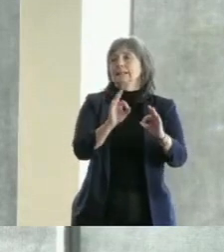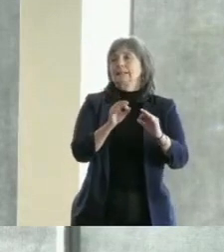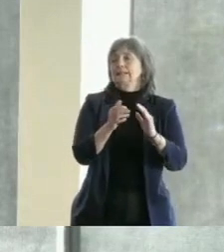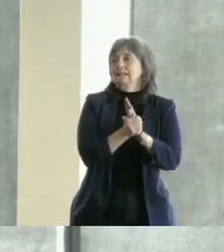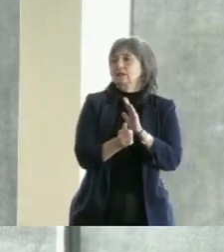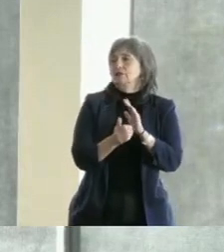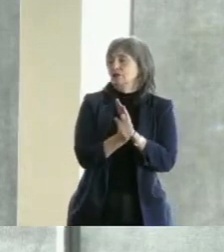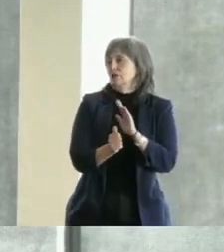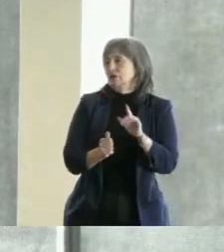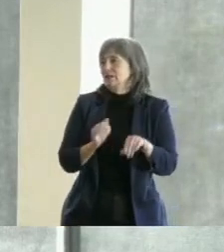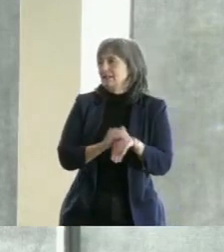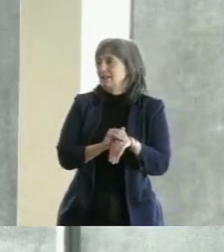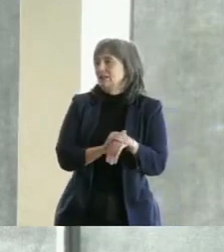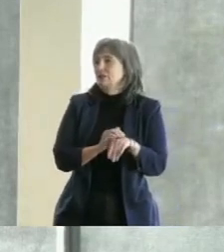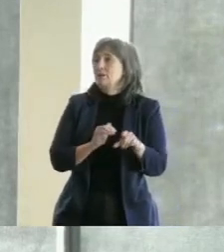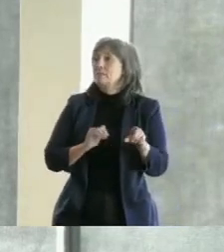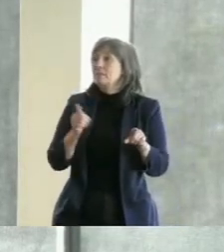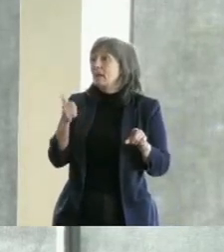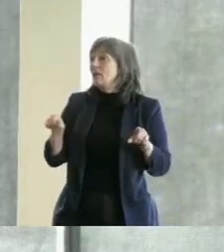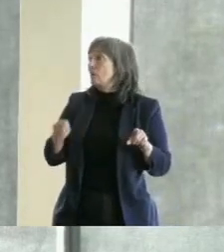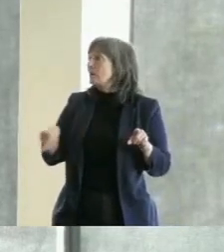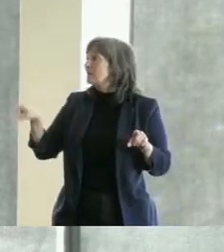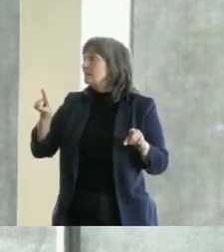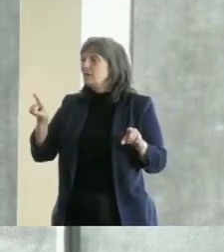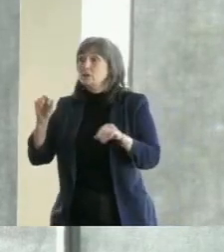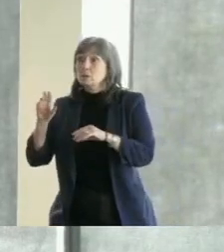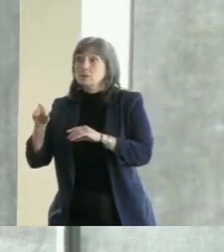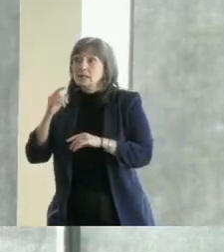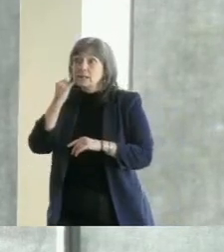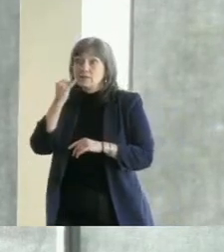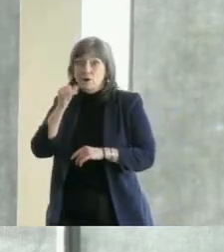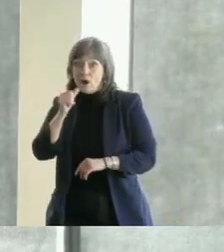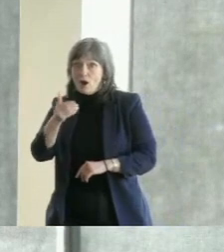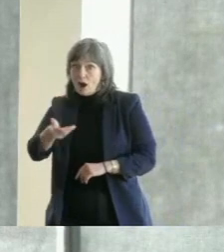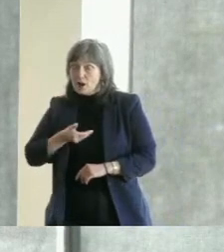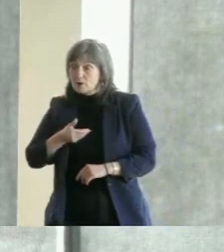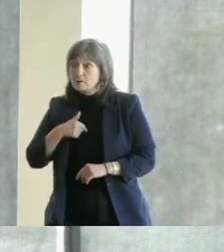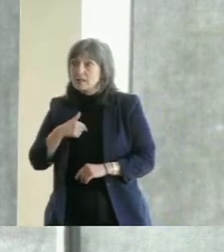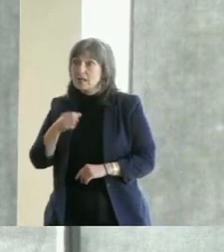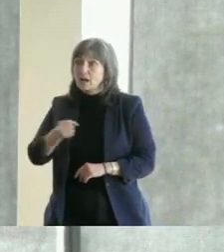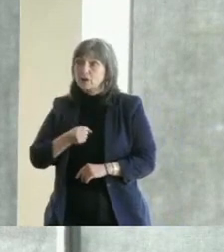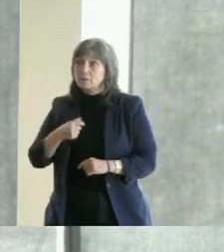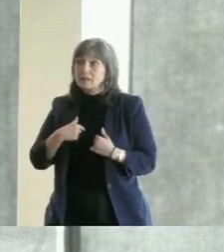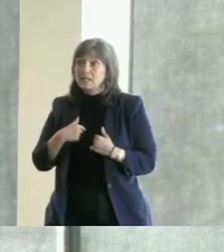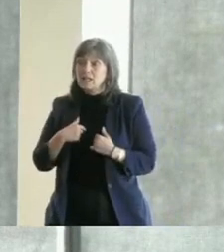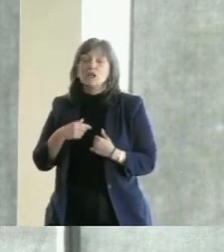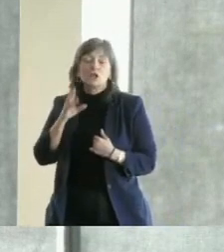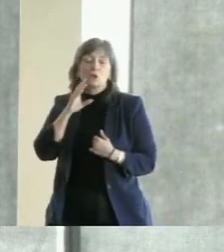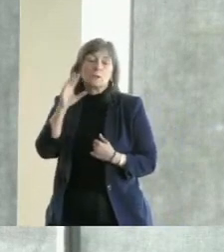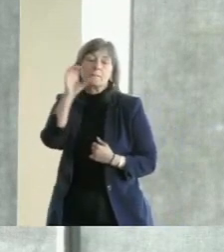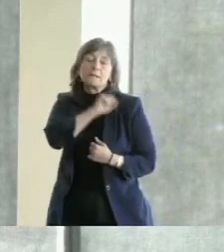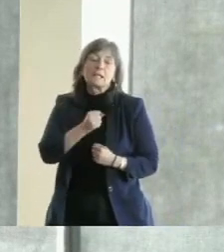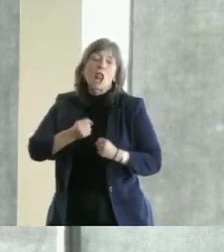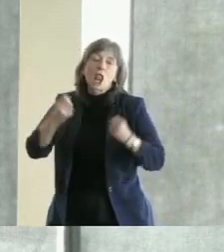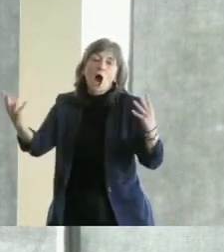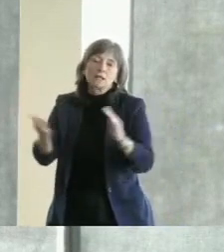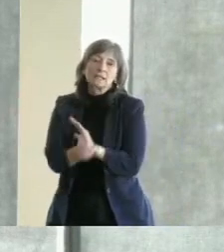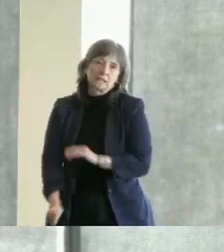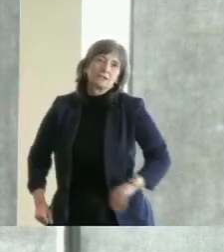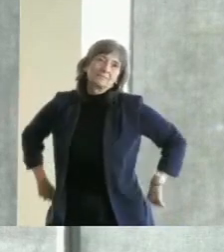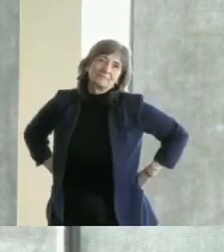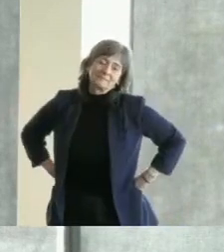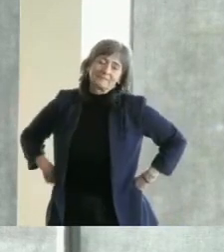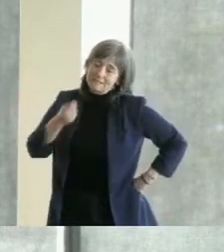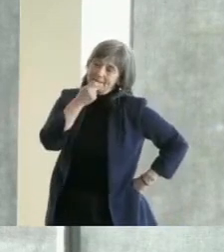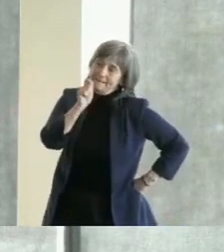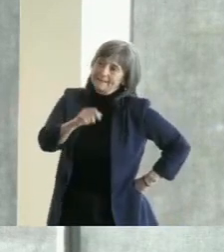here, employers, or if you're not hiring me, you are missing out a huge,